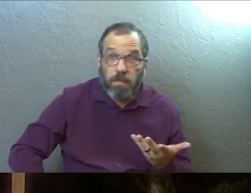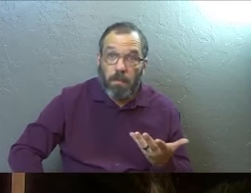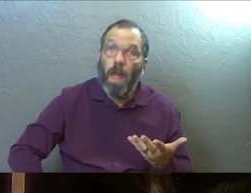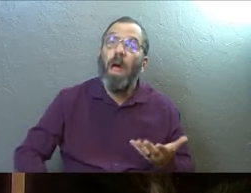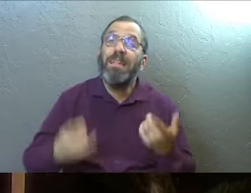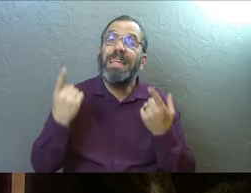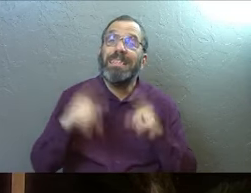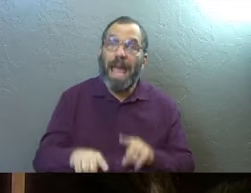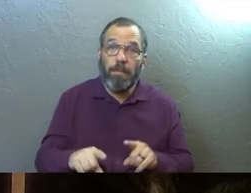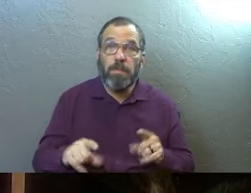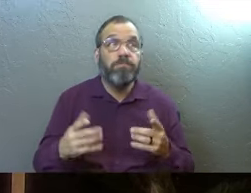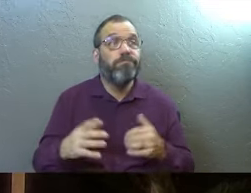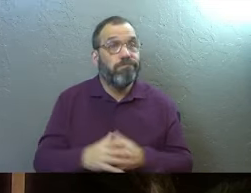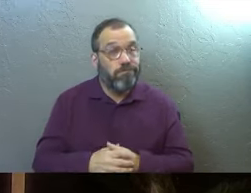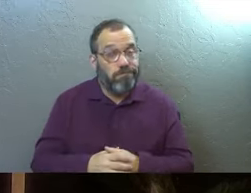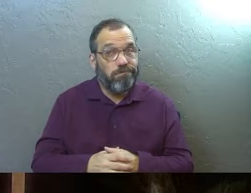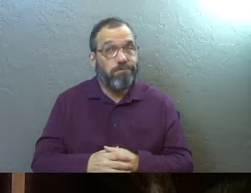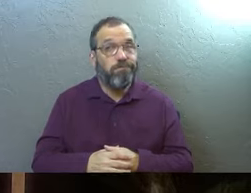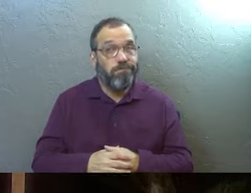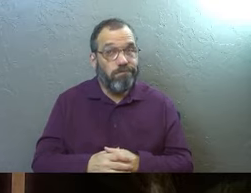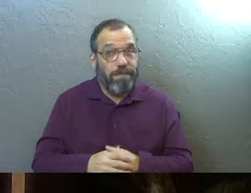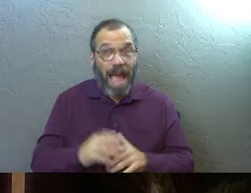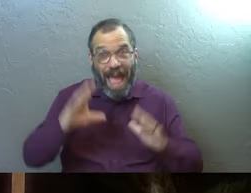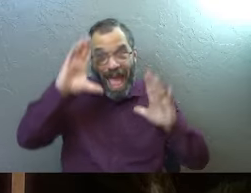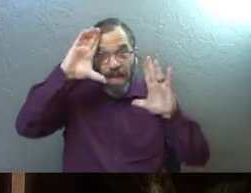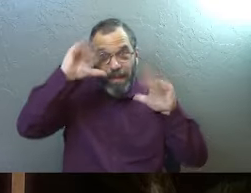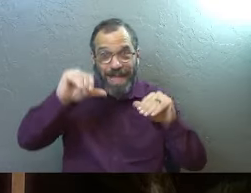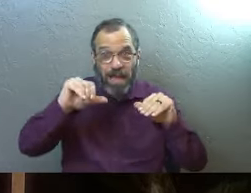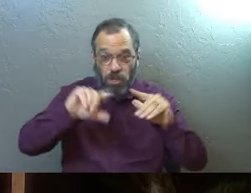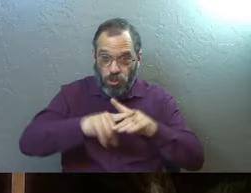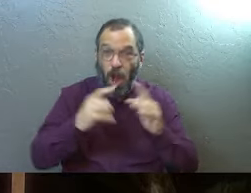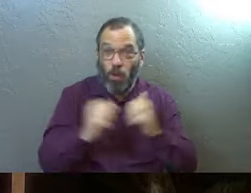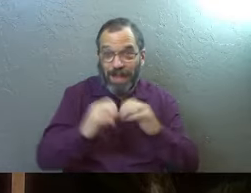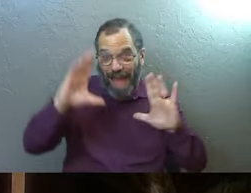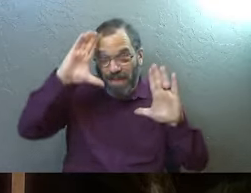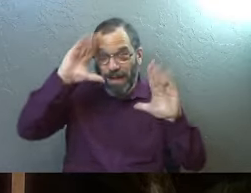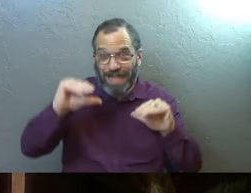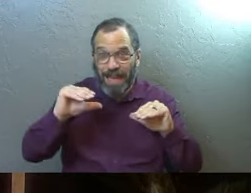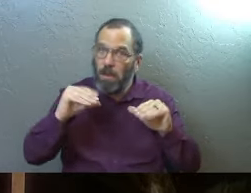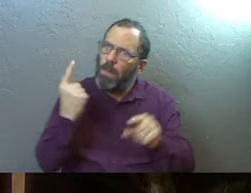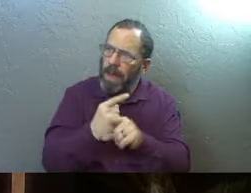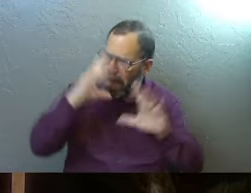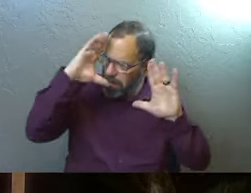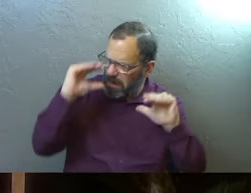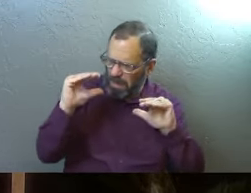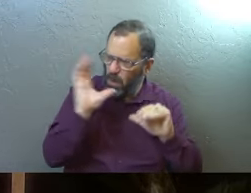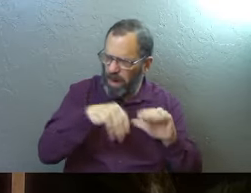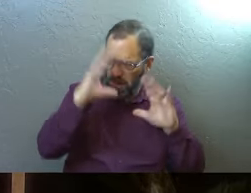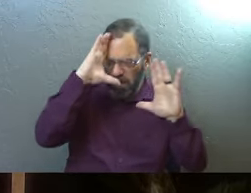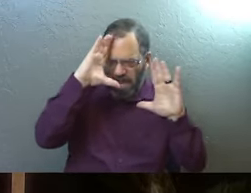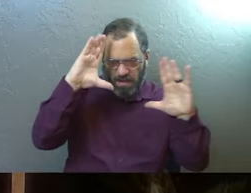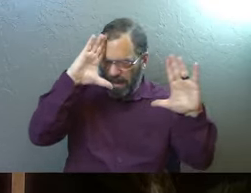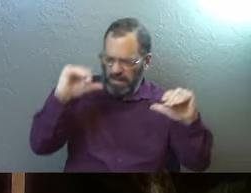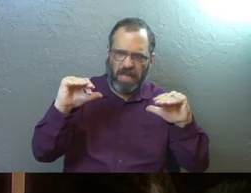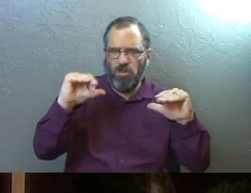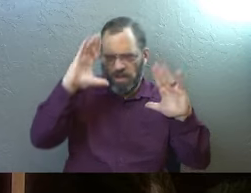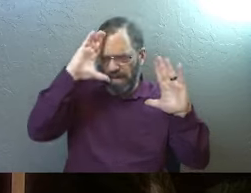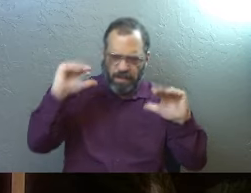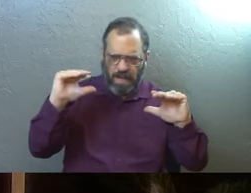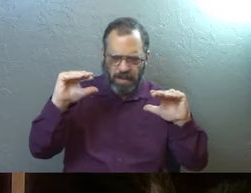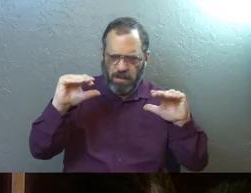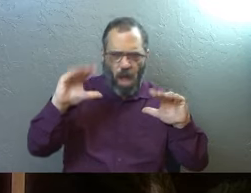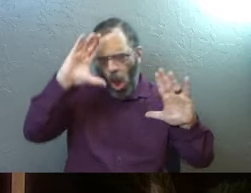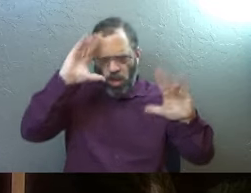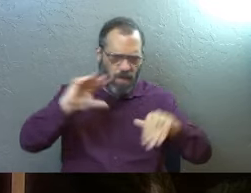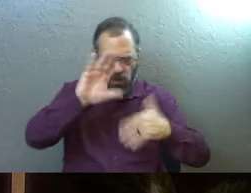I think this happens. Expectations, right? You start with expectation. Isn't an expectation a weird thing?